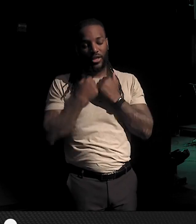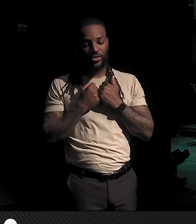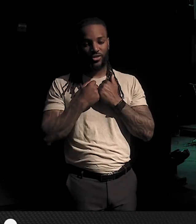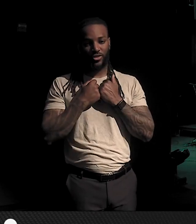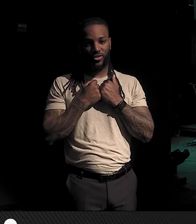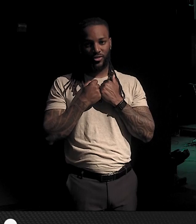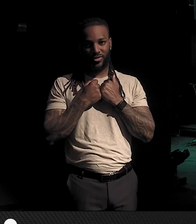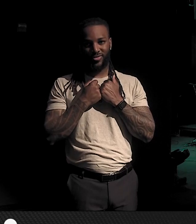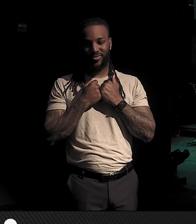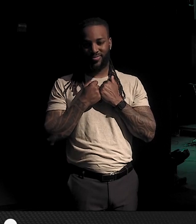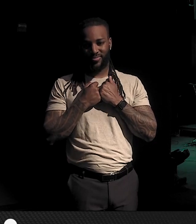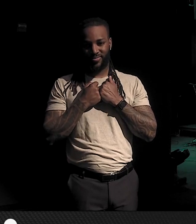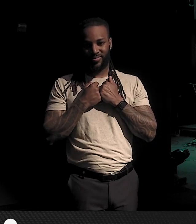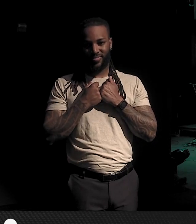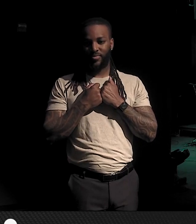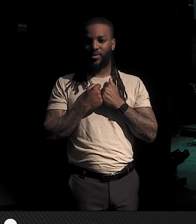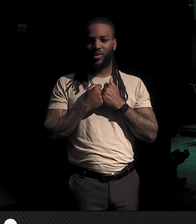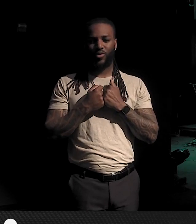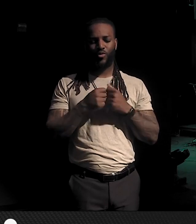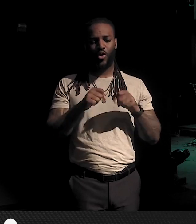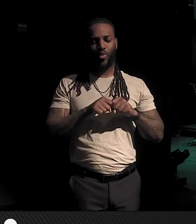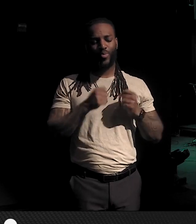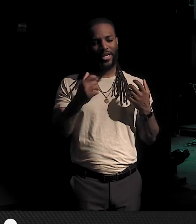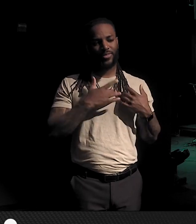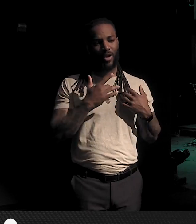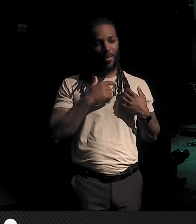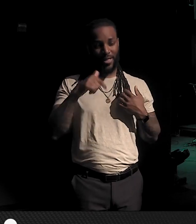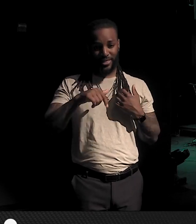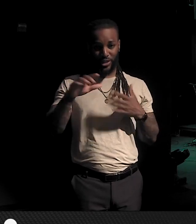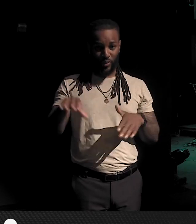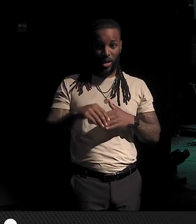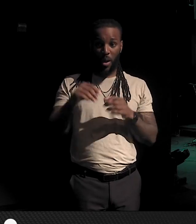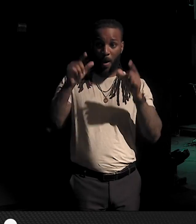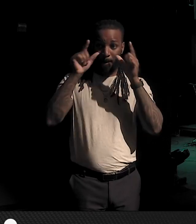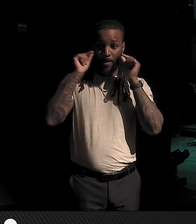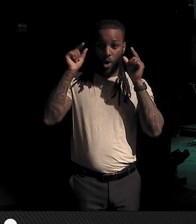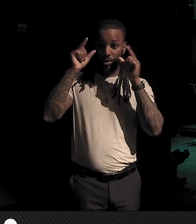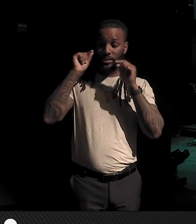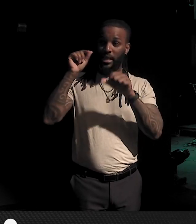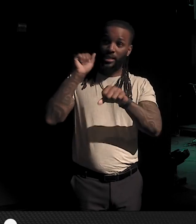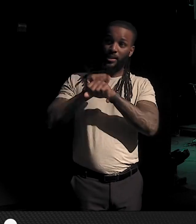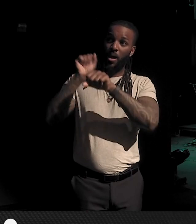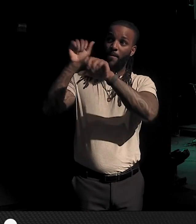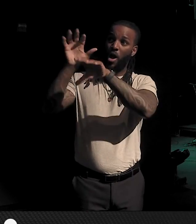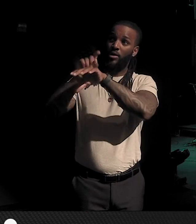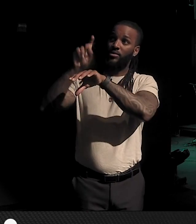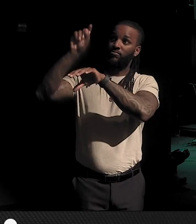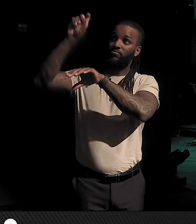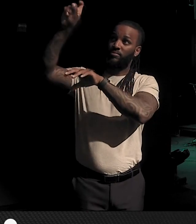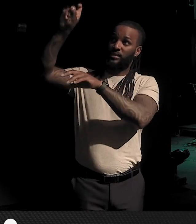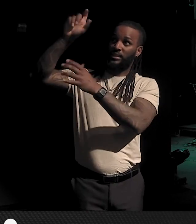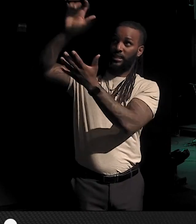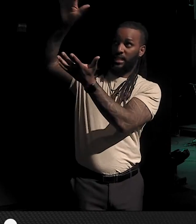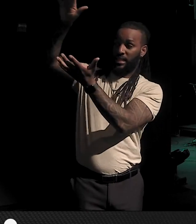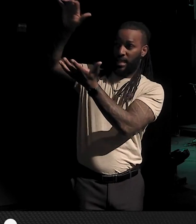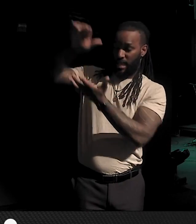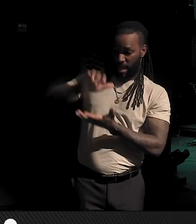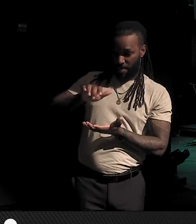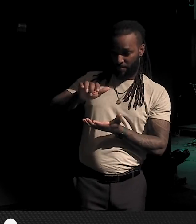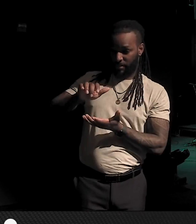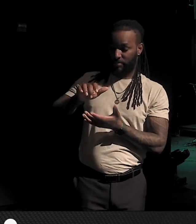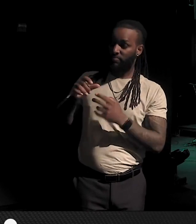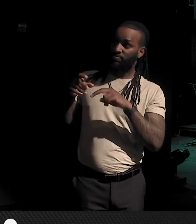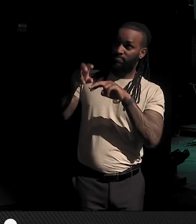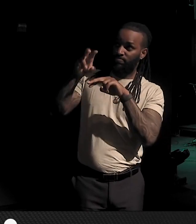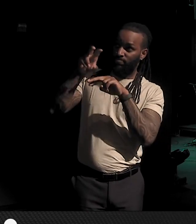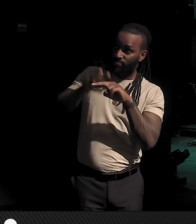possession. What breaks my heart about this wedding is that while Moses was at the top of the mountain getting a copy of those summary documents and sitting under